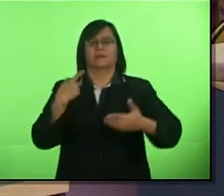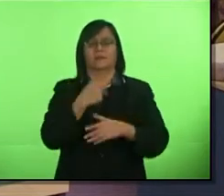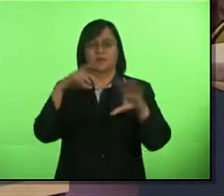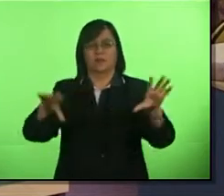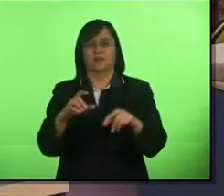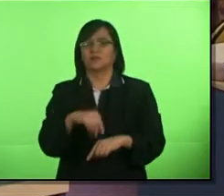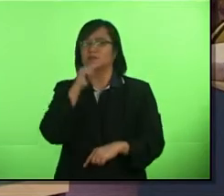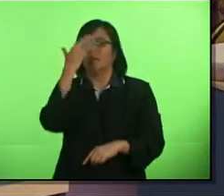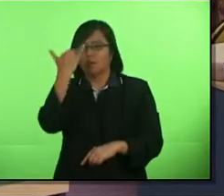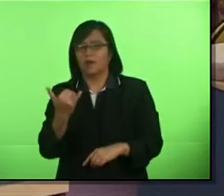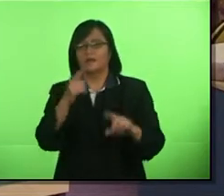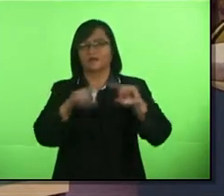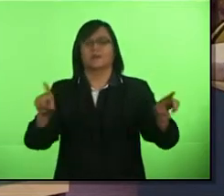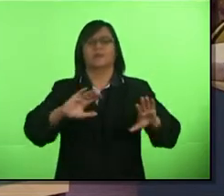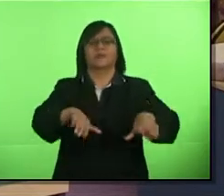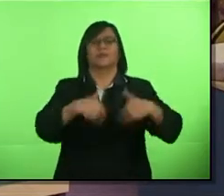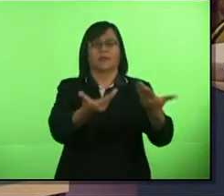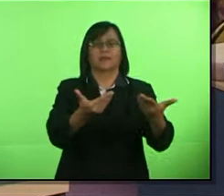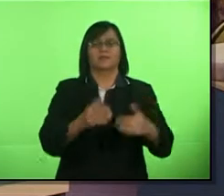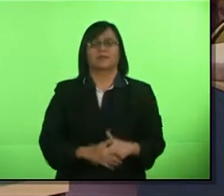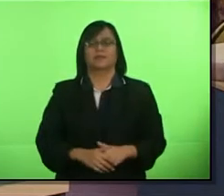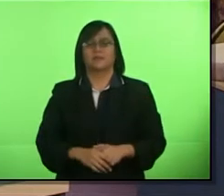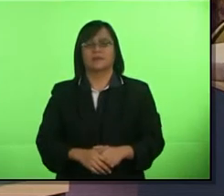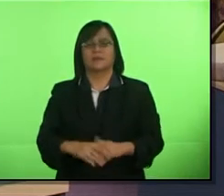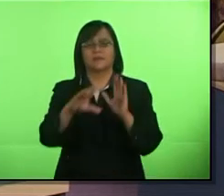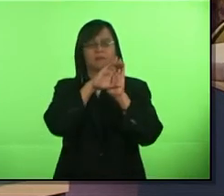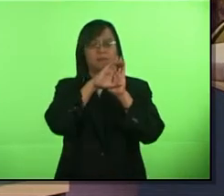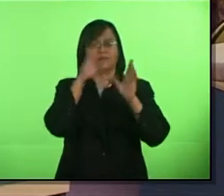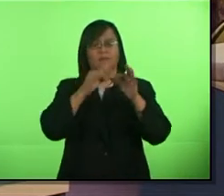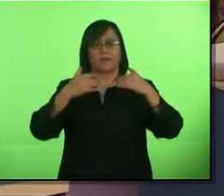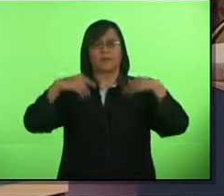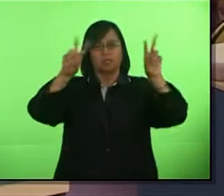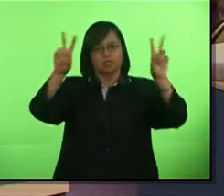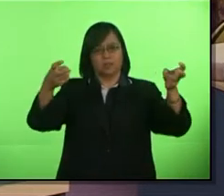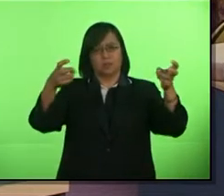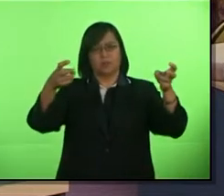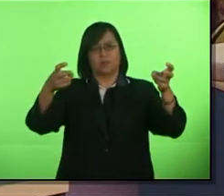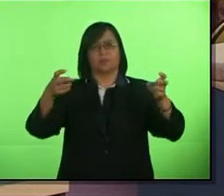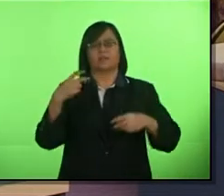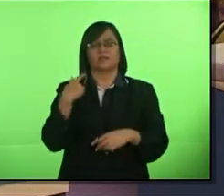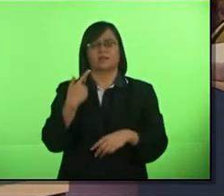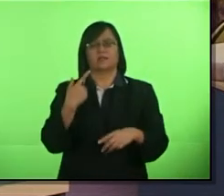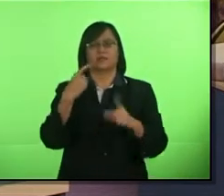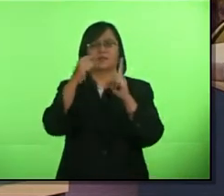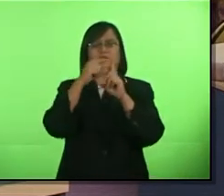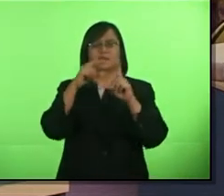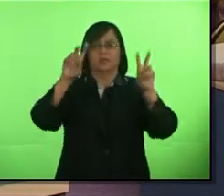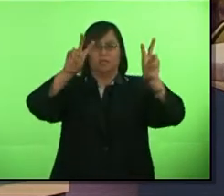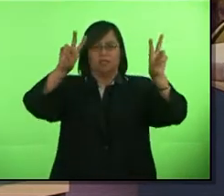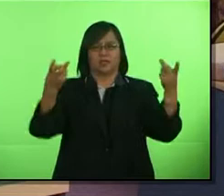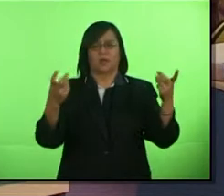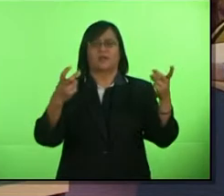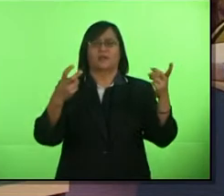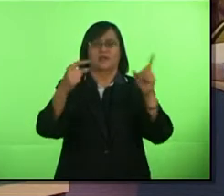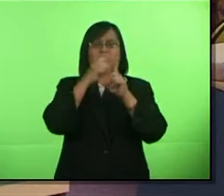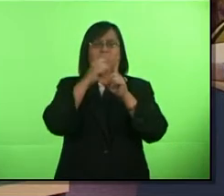Not why you do it, but what it is. So, for example, you got a topic here. Katakan you got stress.